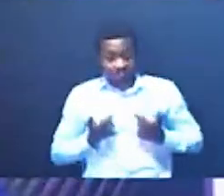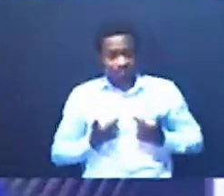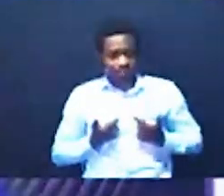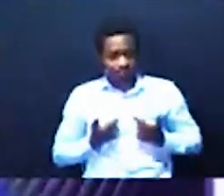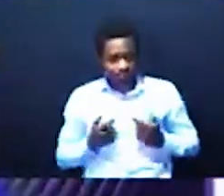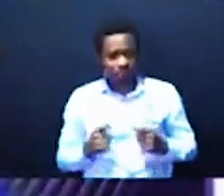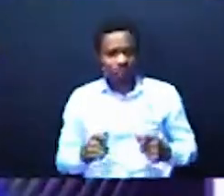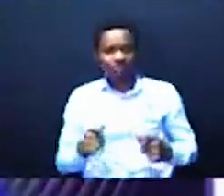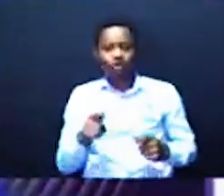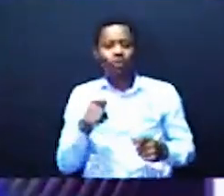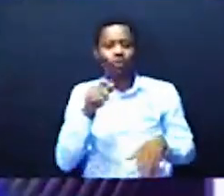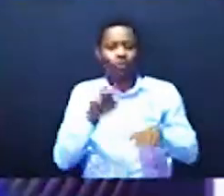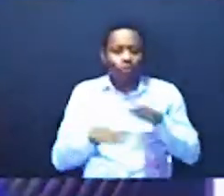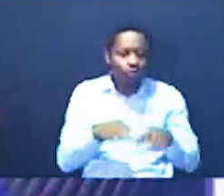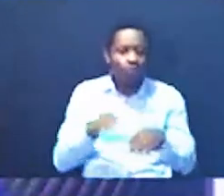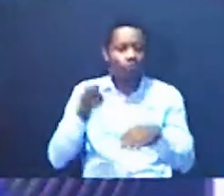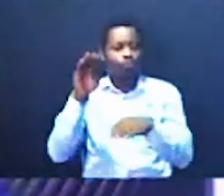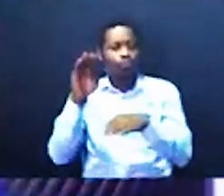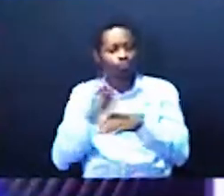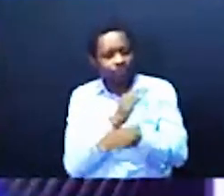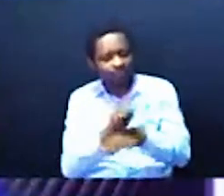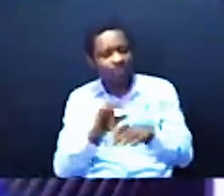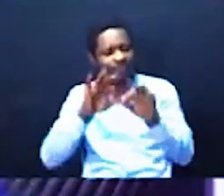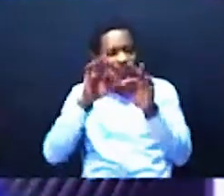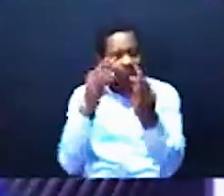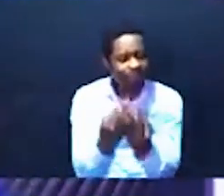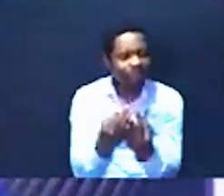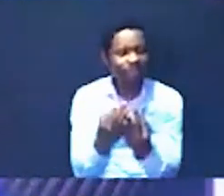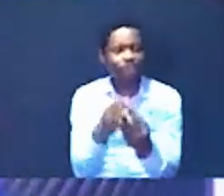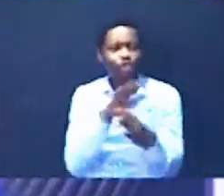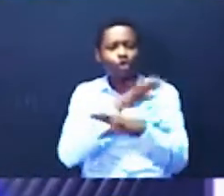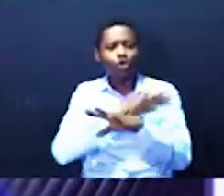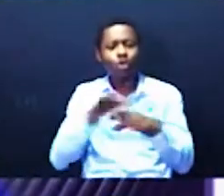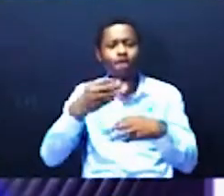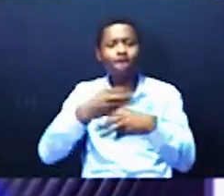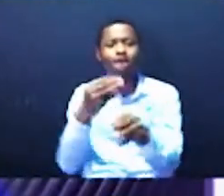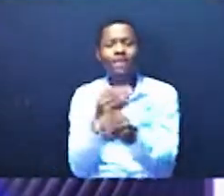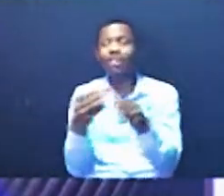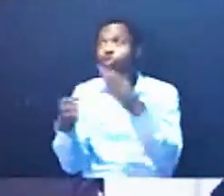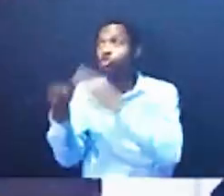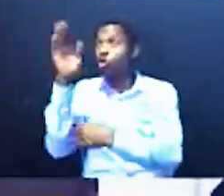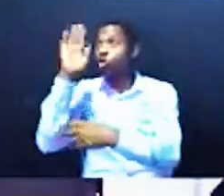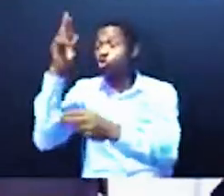name wherein we are named.